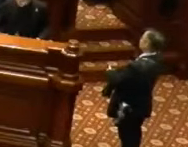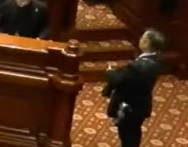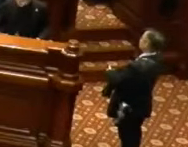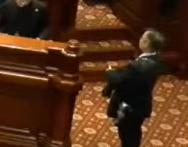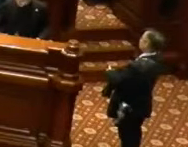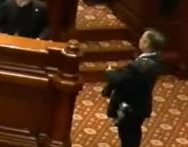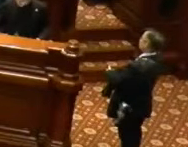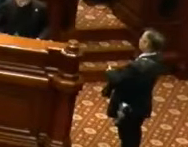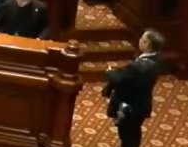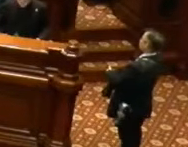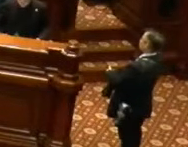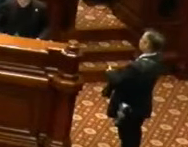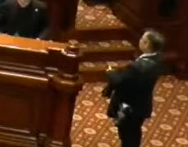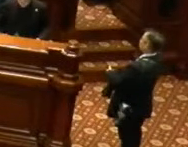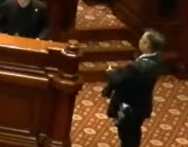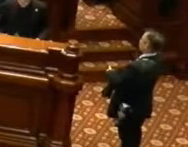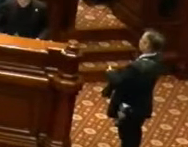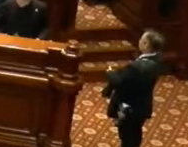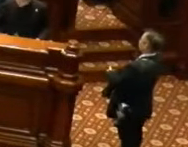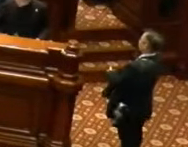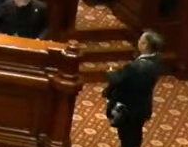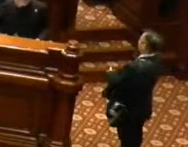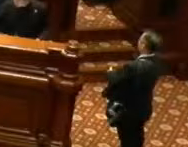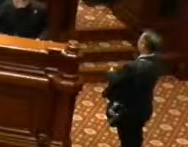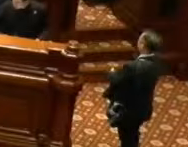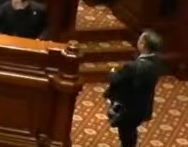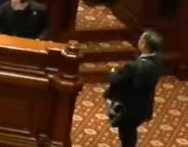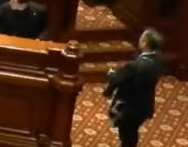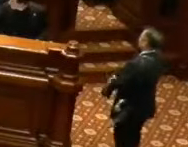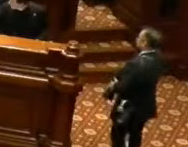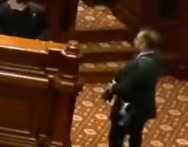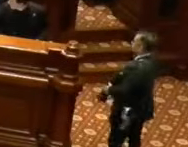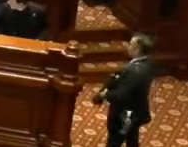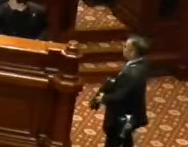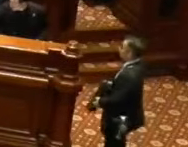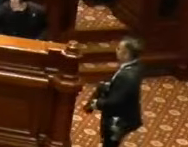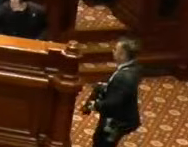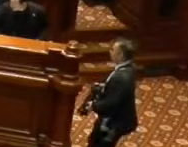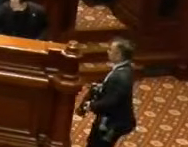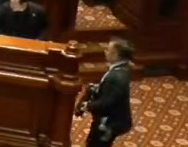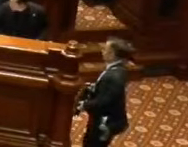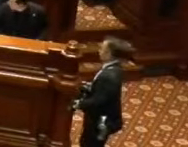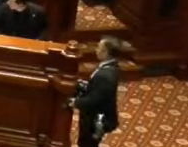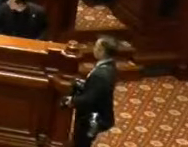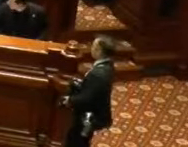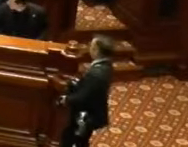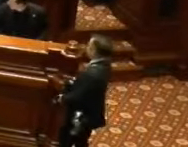With leave of the body, Senator Doris Turner is recognized for remarks.